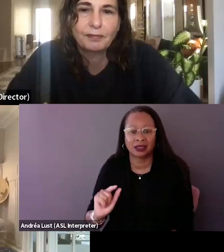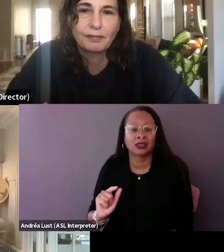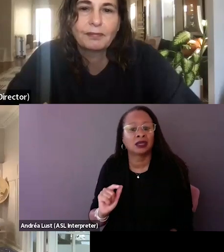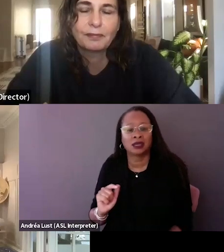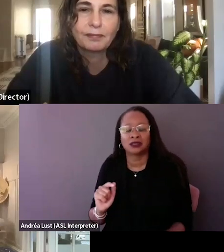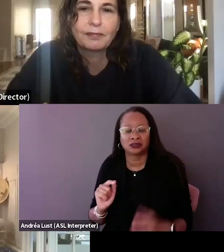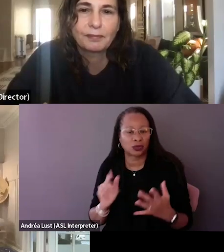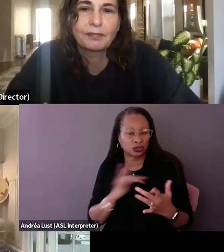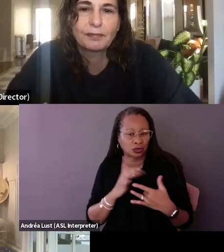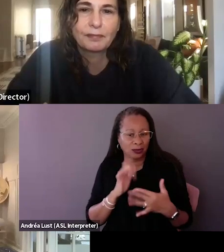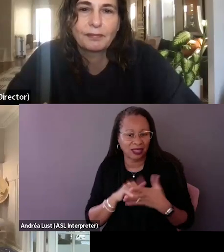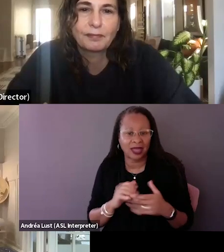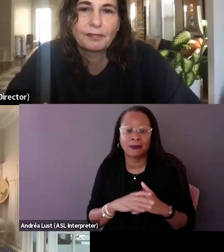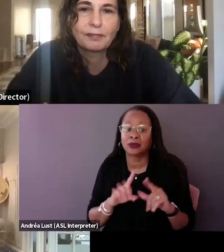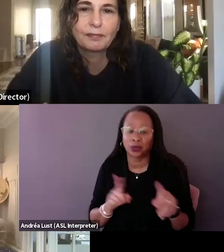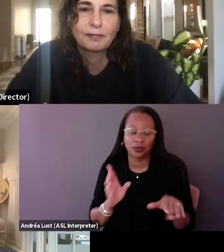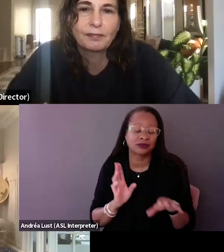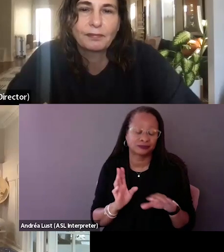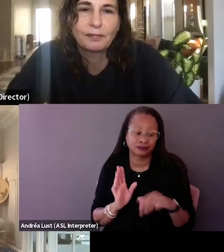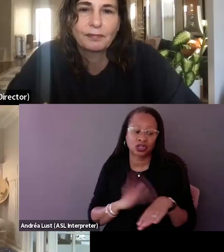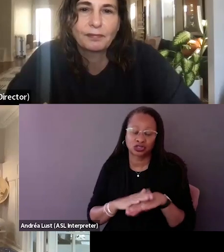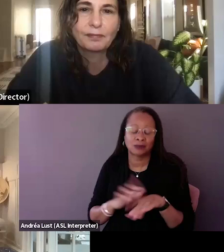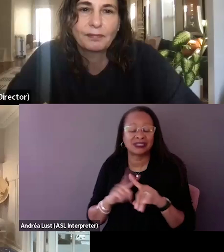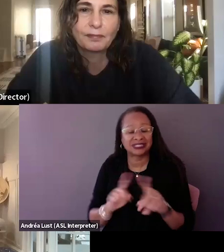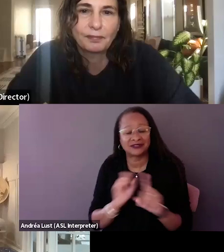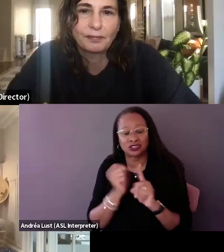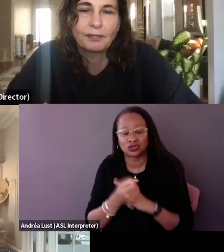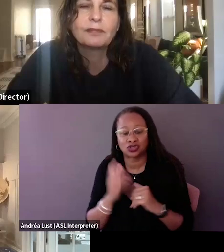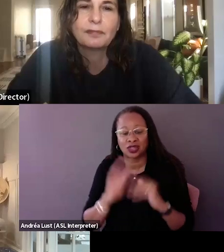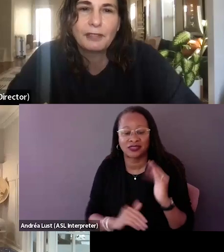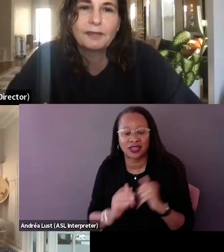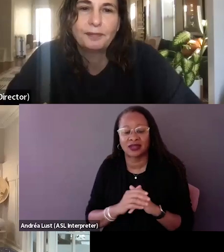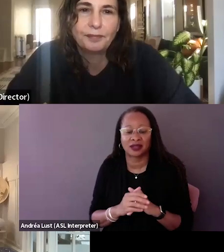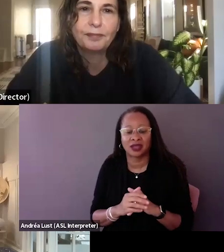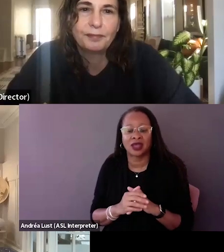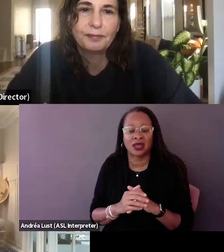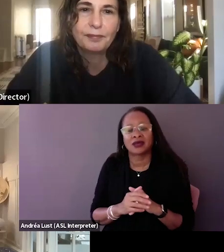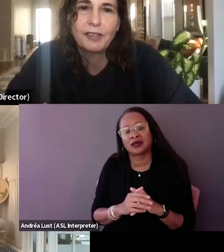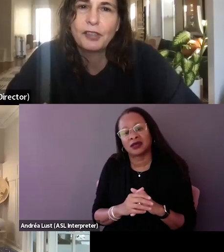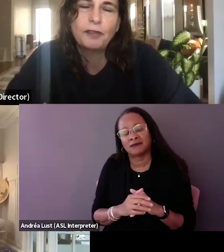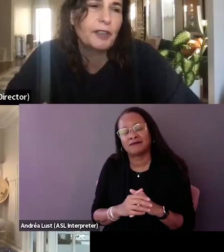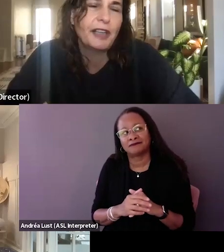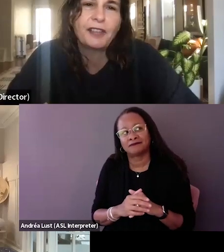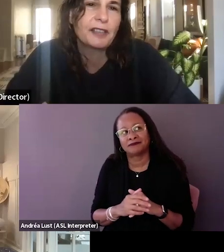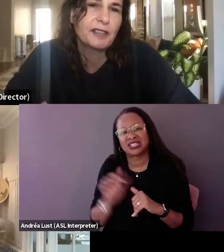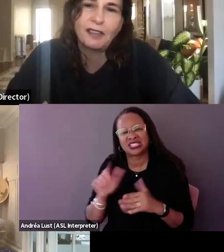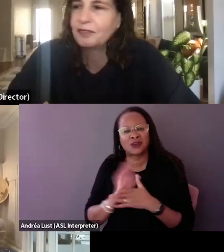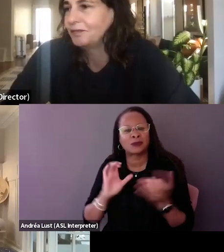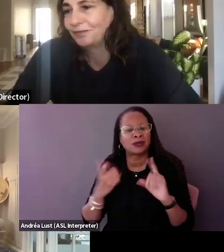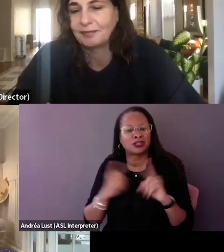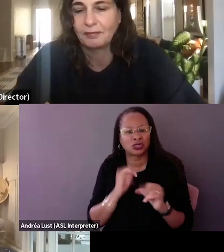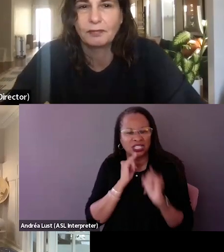precautions, but I do think it's a different situation than the film, like the interview, for example. Well, and so far nothing